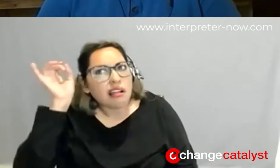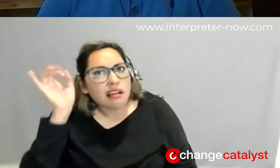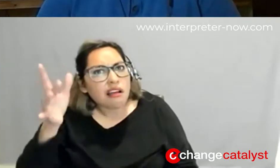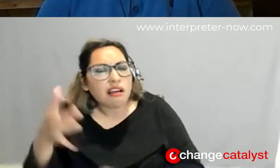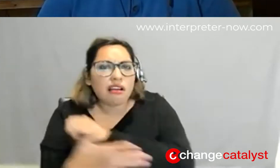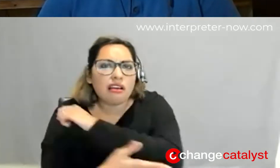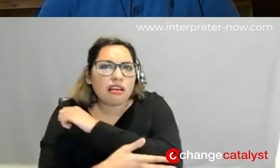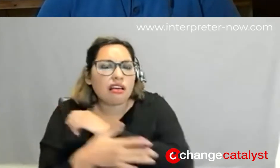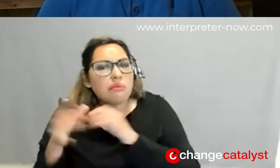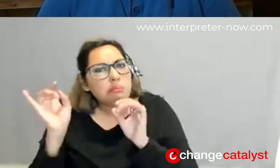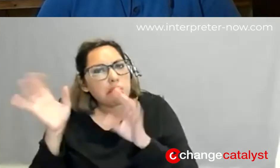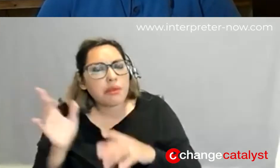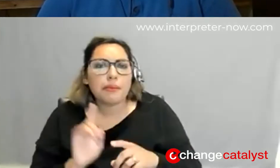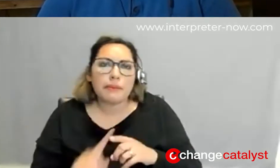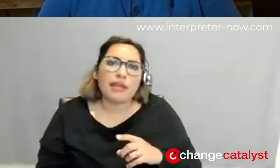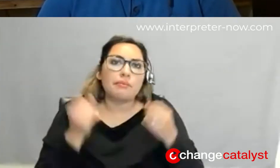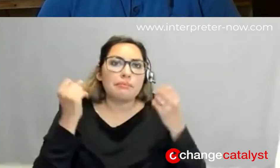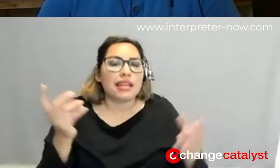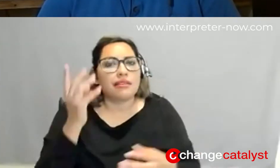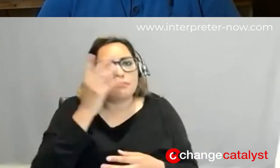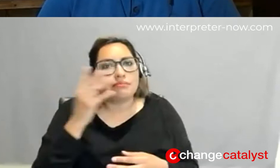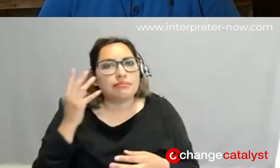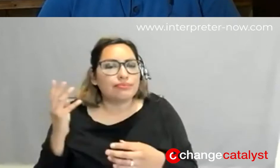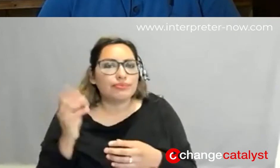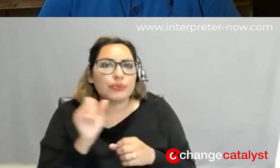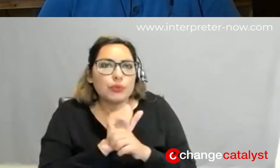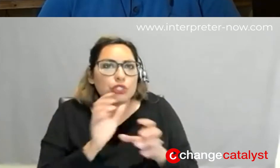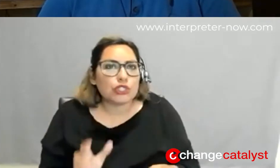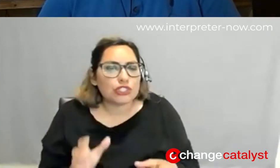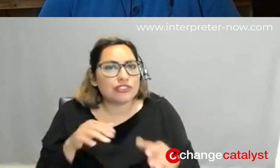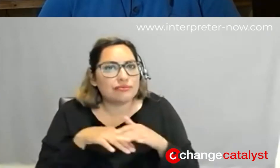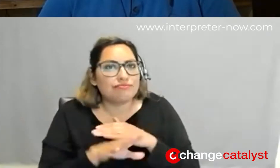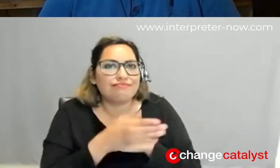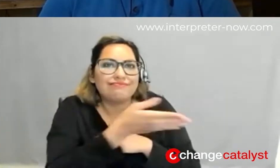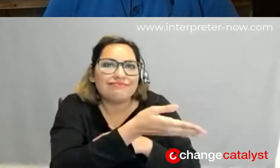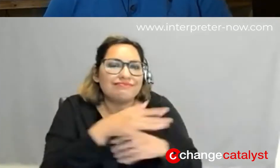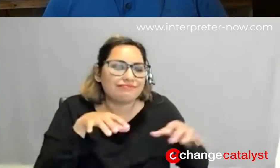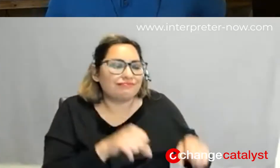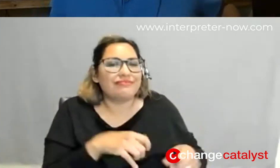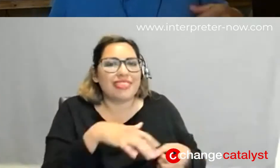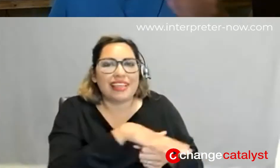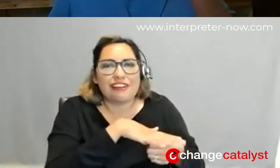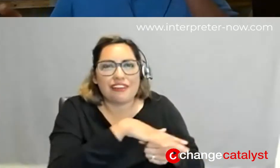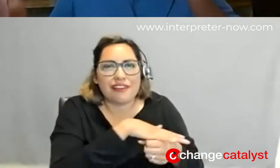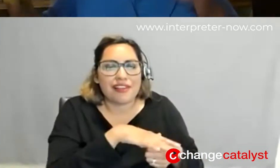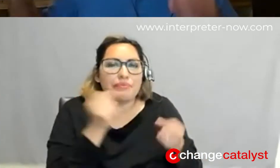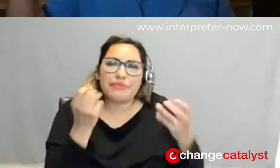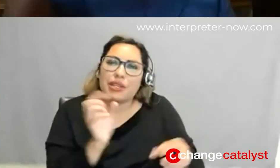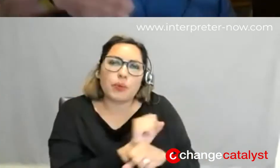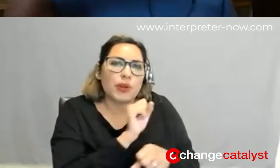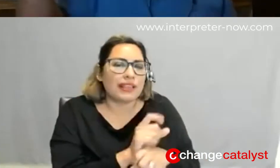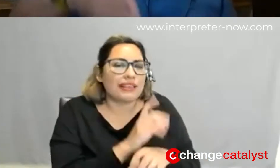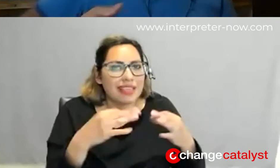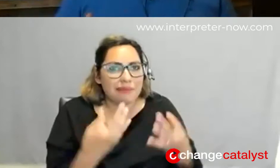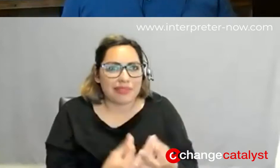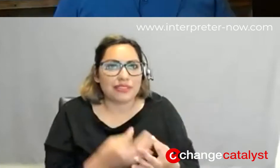is migrant workers, families, just working families. And it was a split between, there's a freeway that